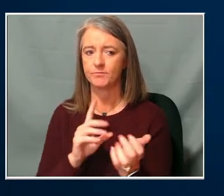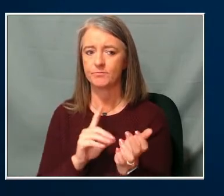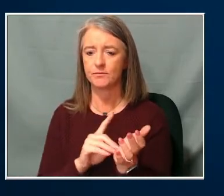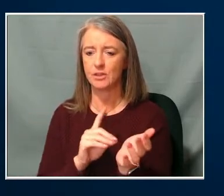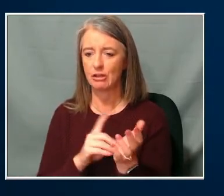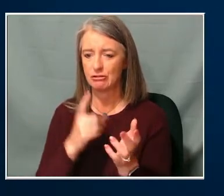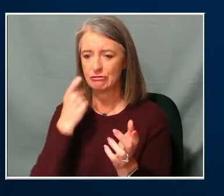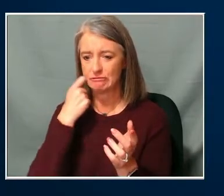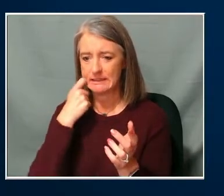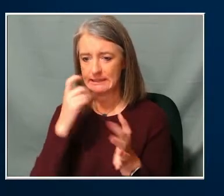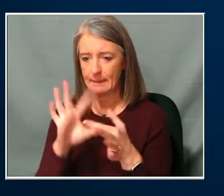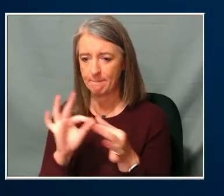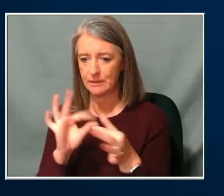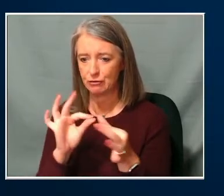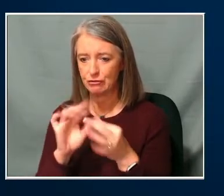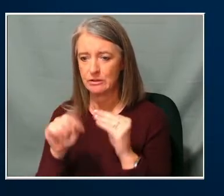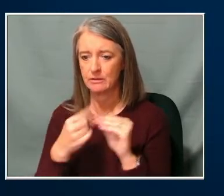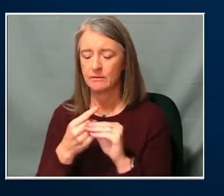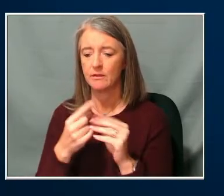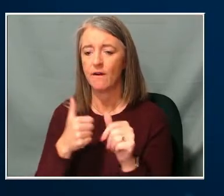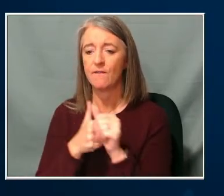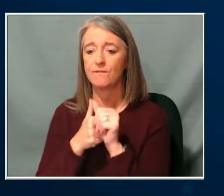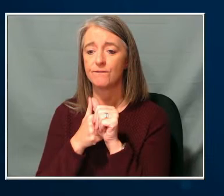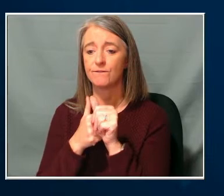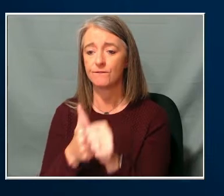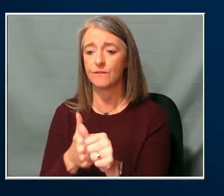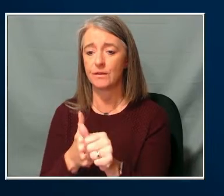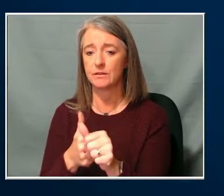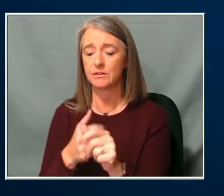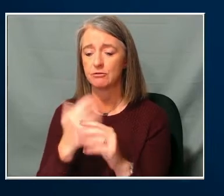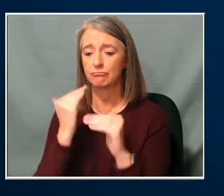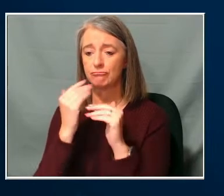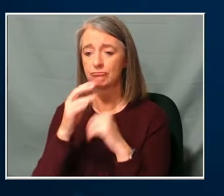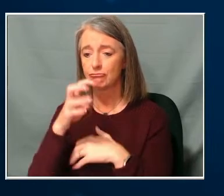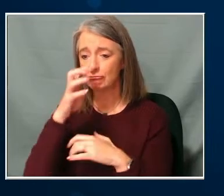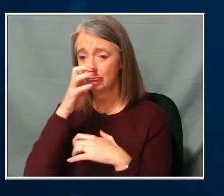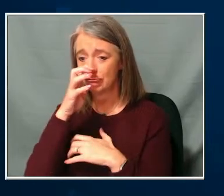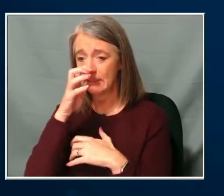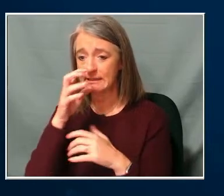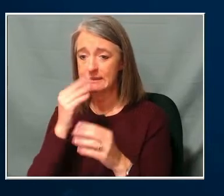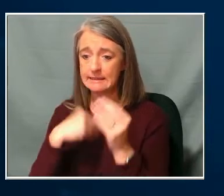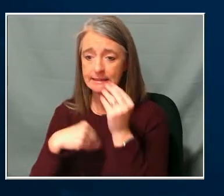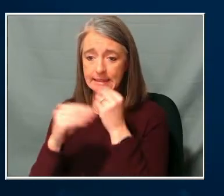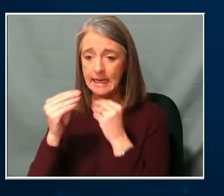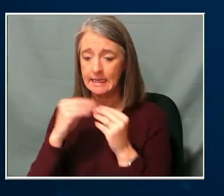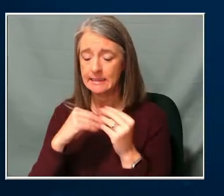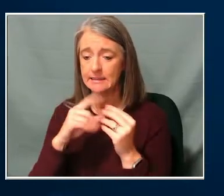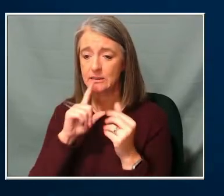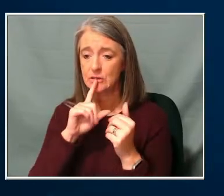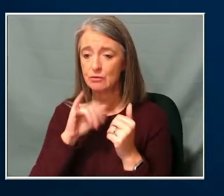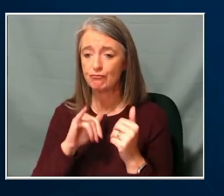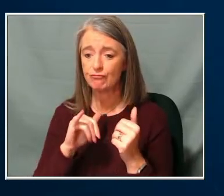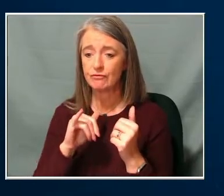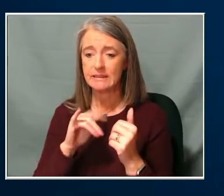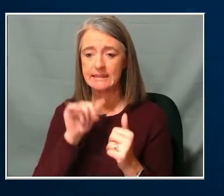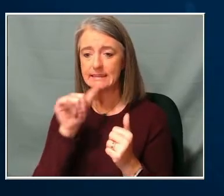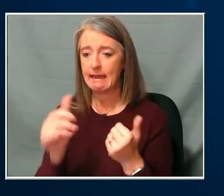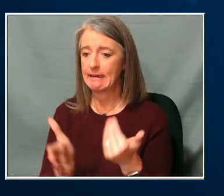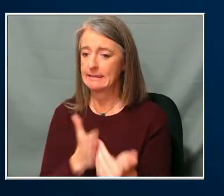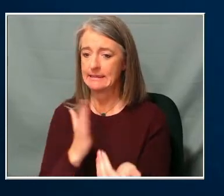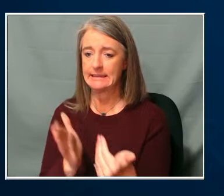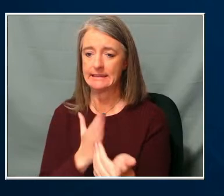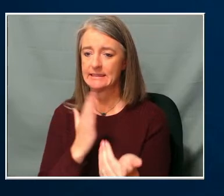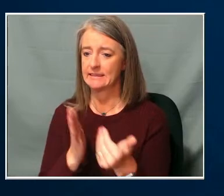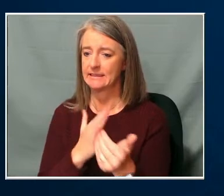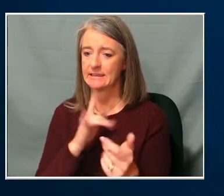mentioned earlier about, follow a strict diet or any diet. In fact, it's not easy,